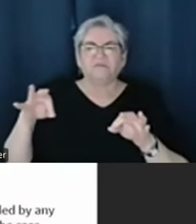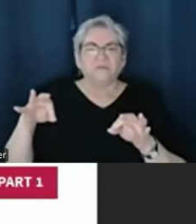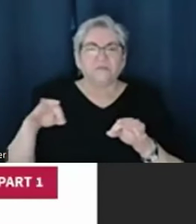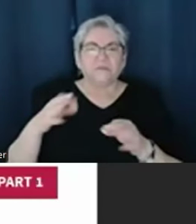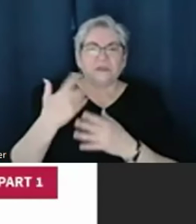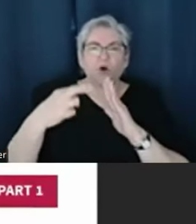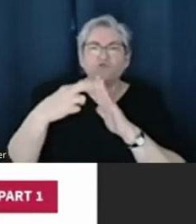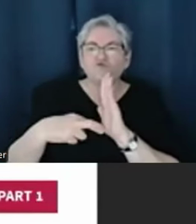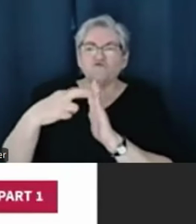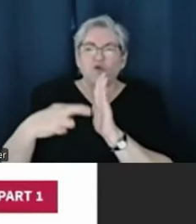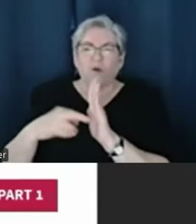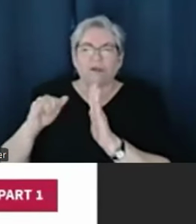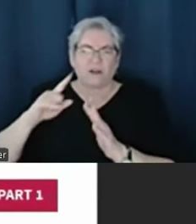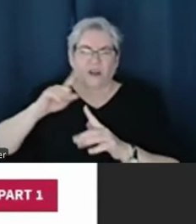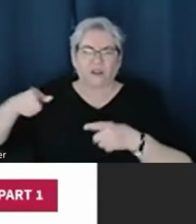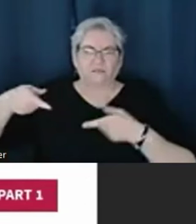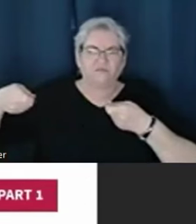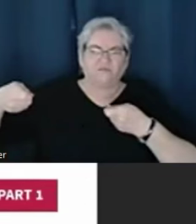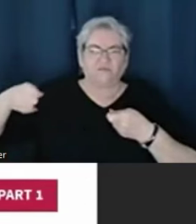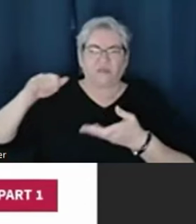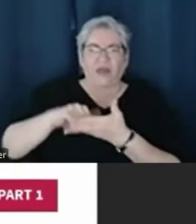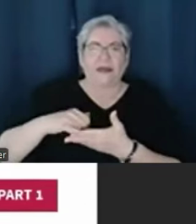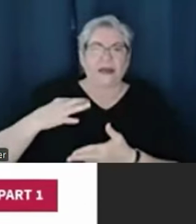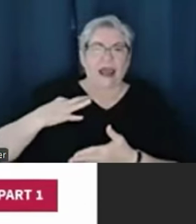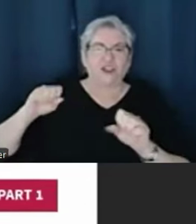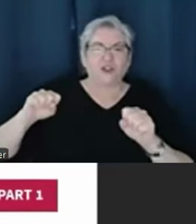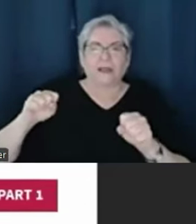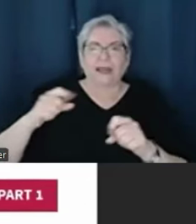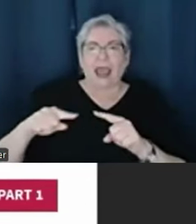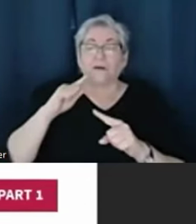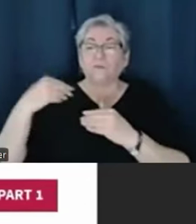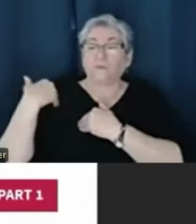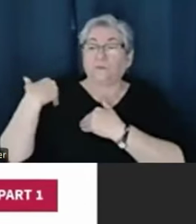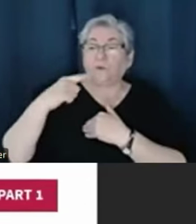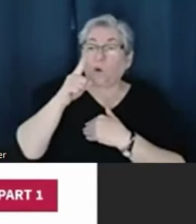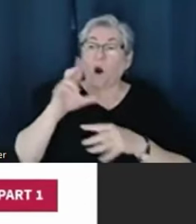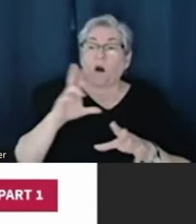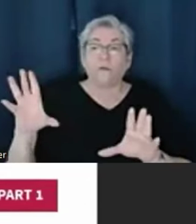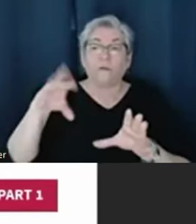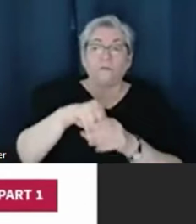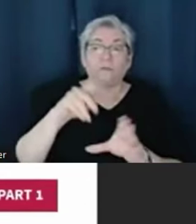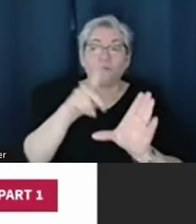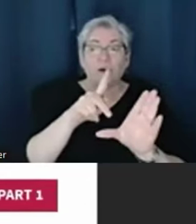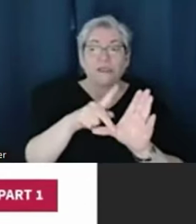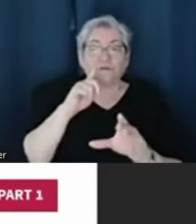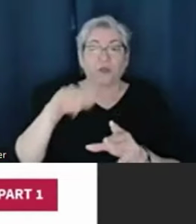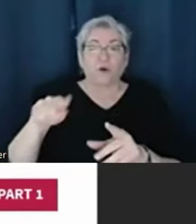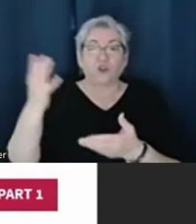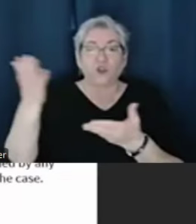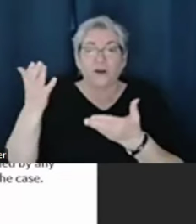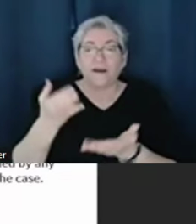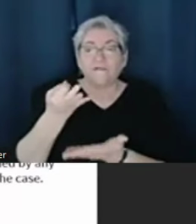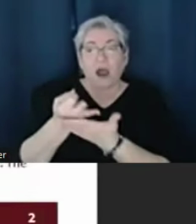govern that eligibility and the responsibilities of participants in those services, financial